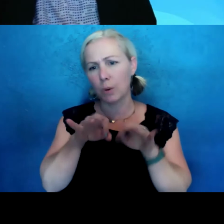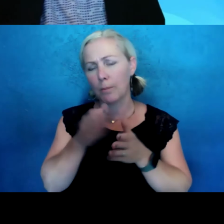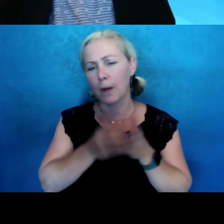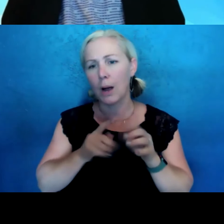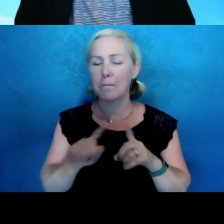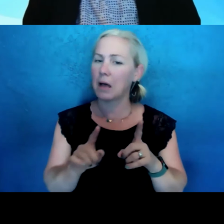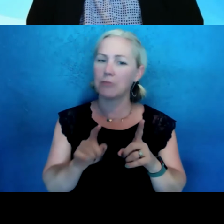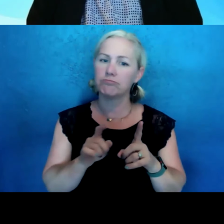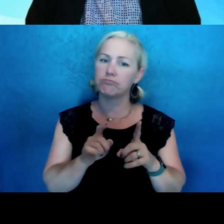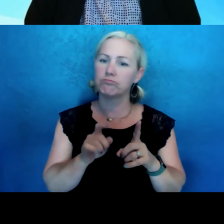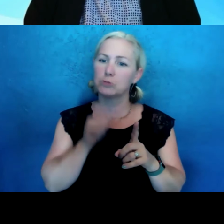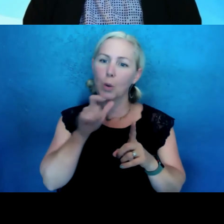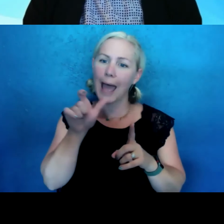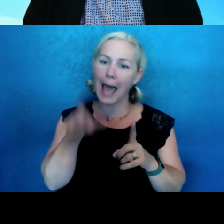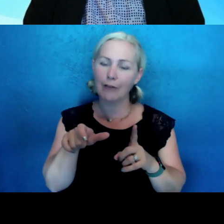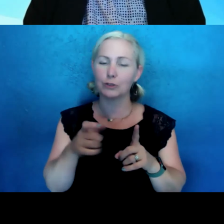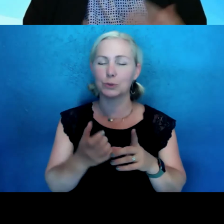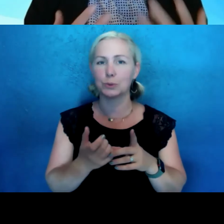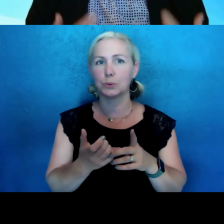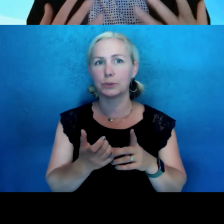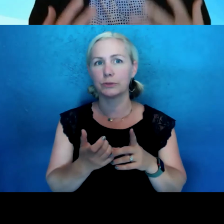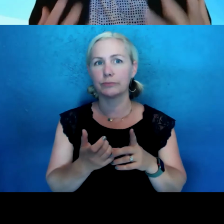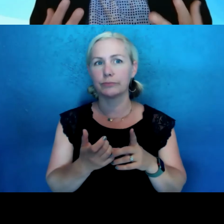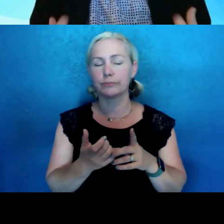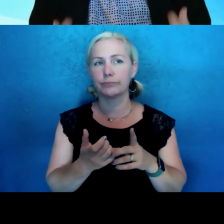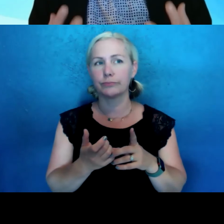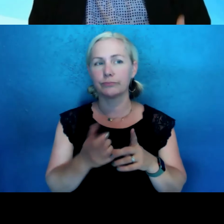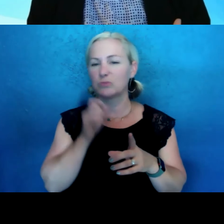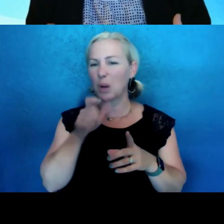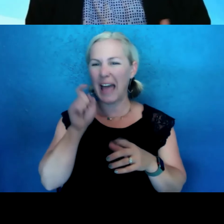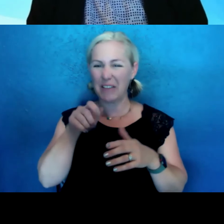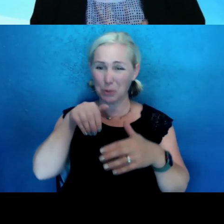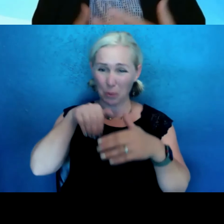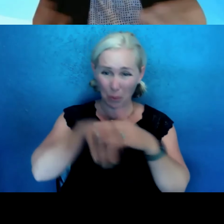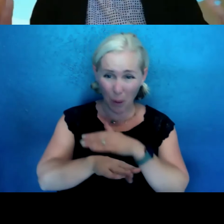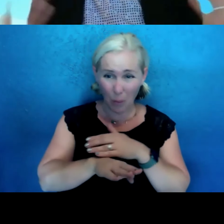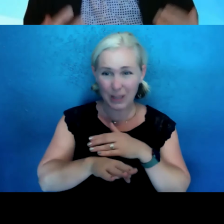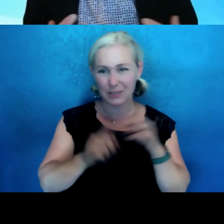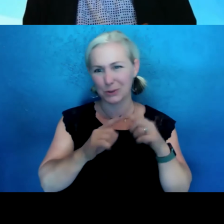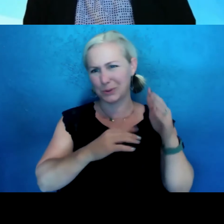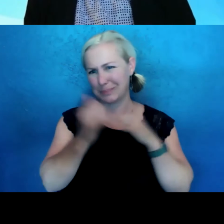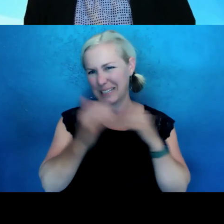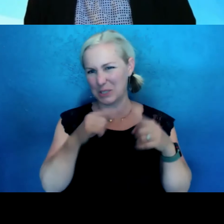don't necessarily have to be, you don't necessarily have to go in somewhere physical to access